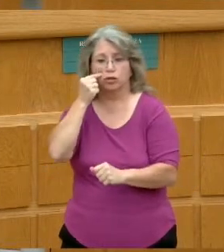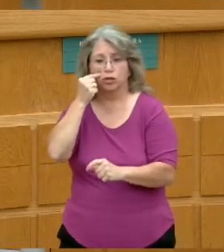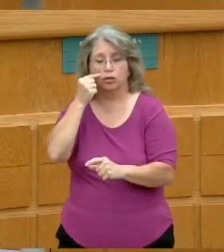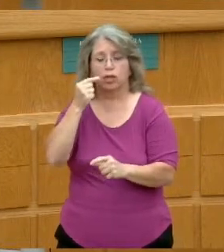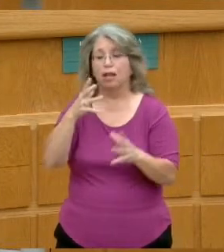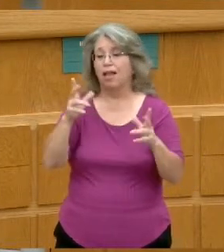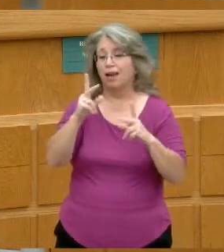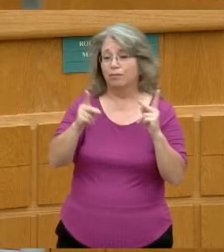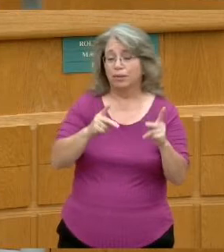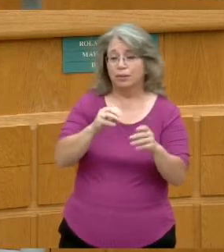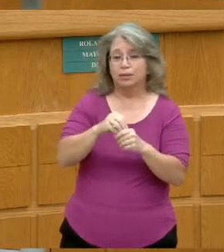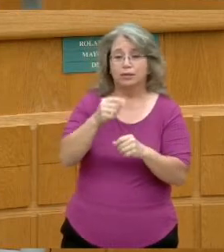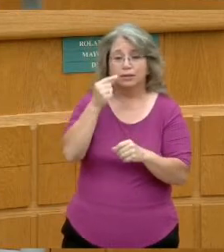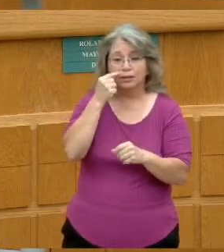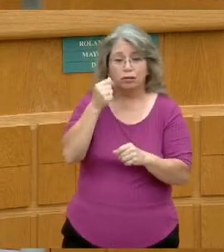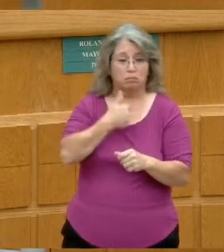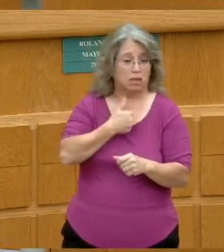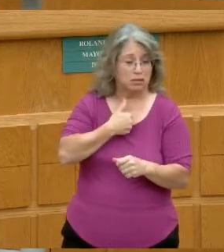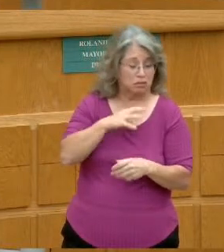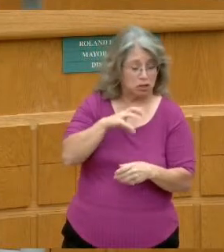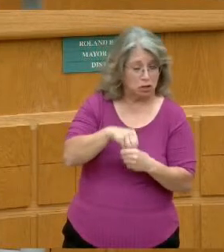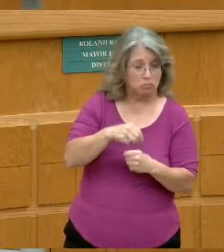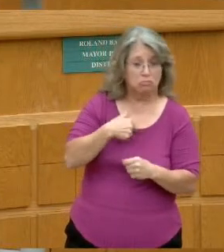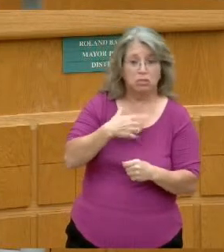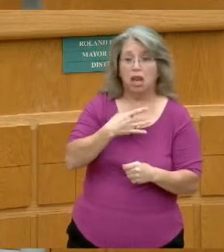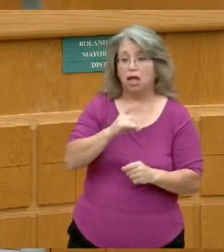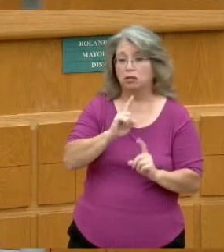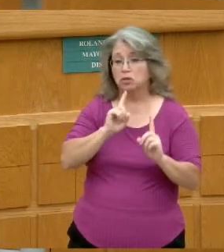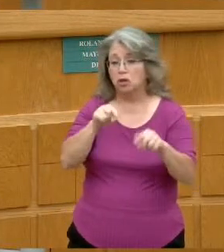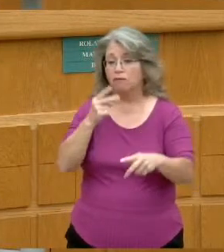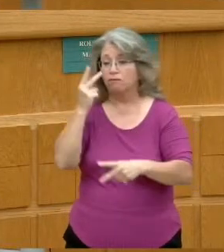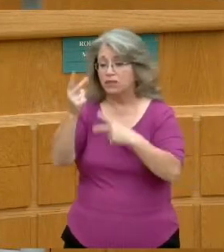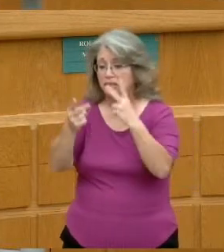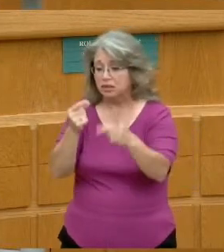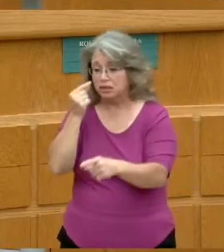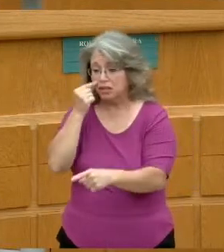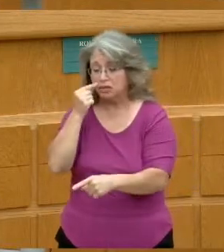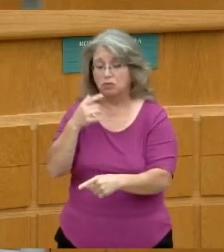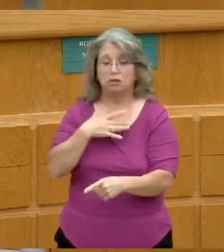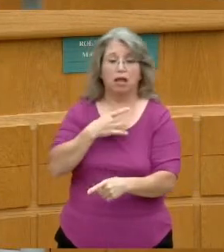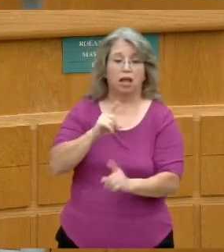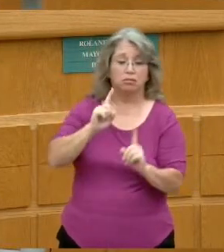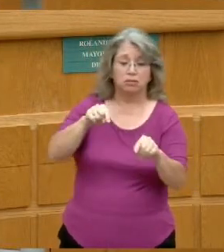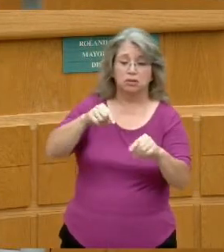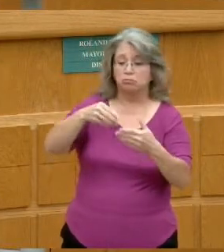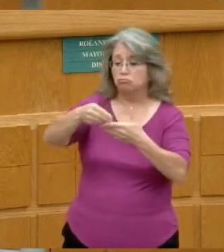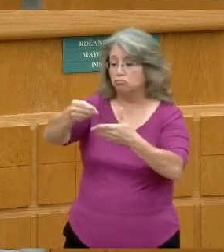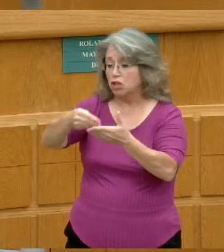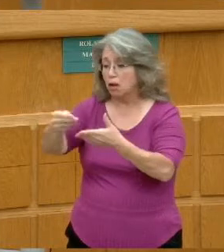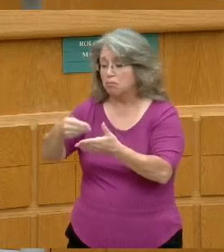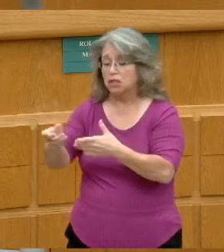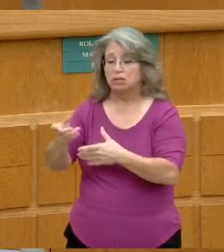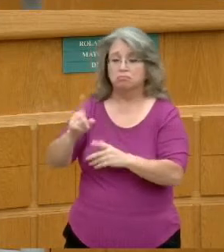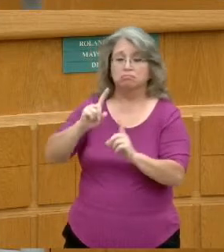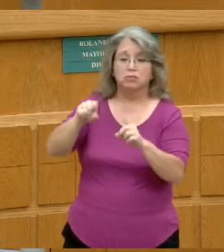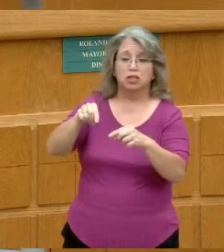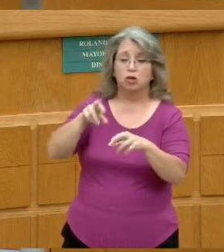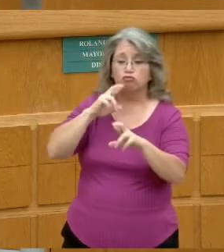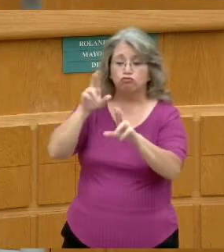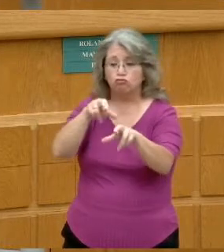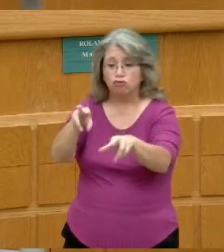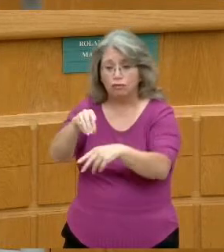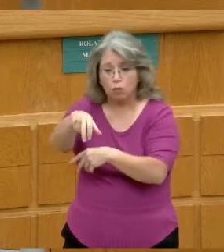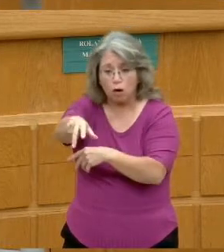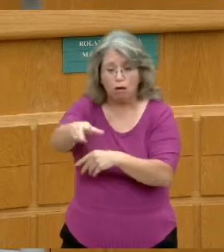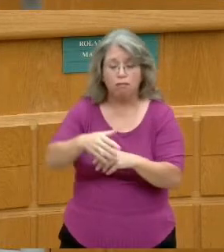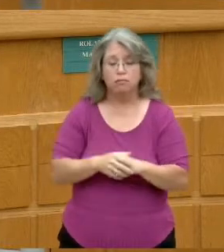myself included, like to go to San Antonio. I like to go to the Riverwalk, I like to go shopping, I like to go there for a weekend. It's